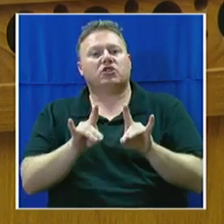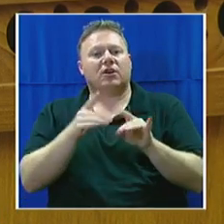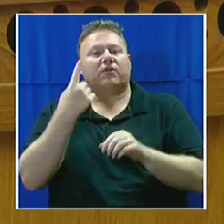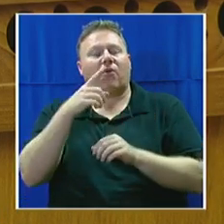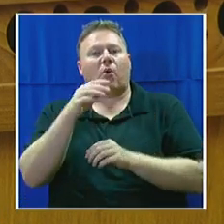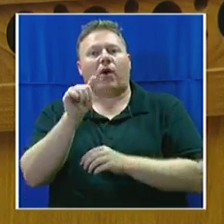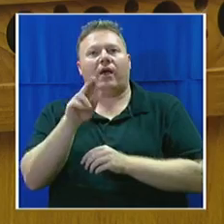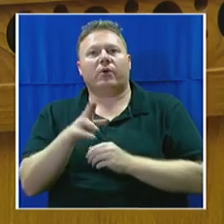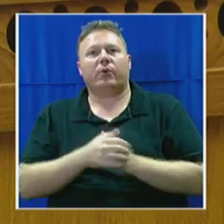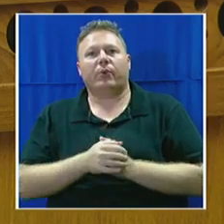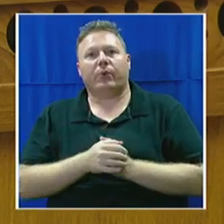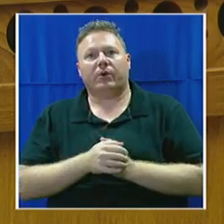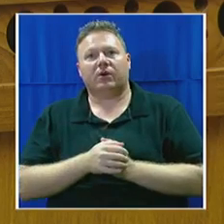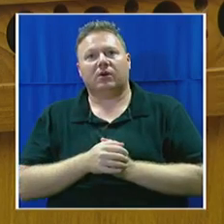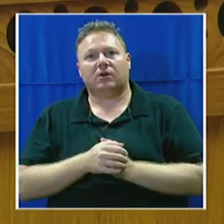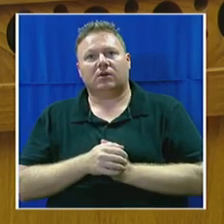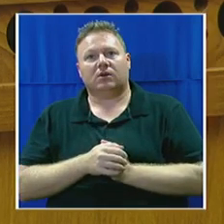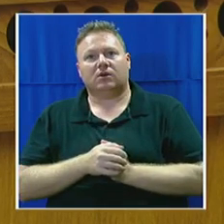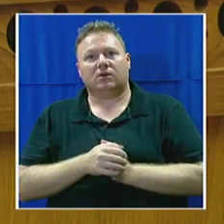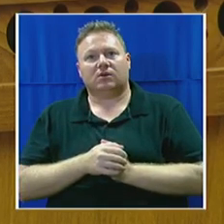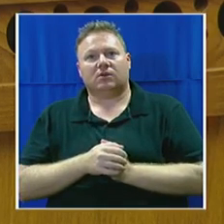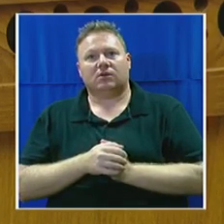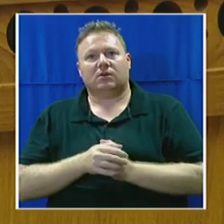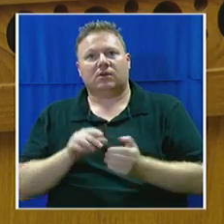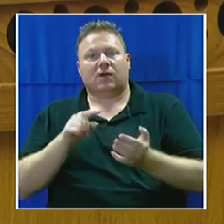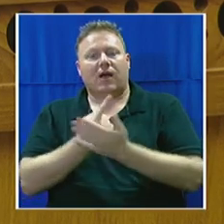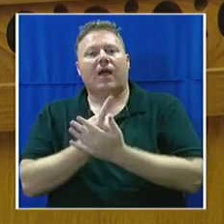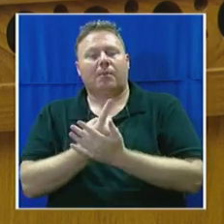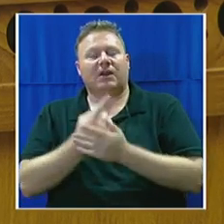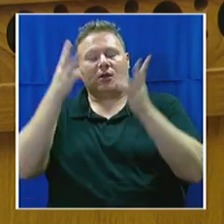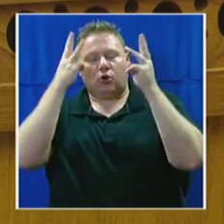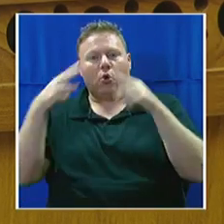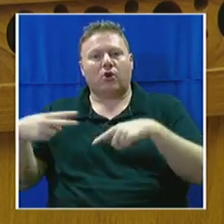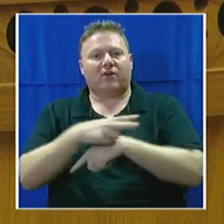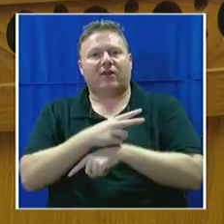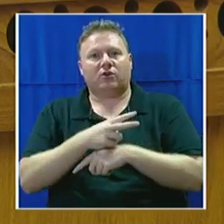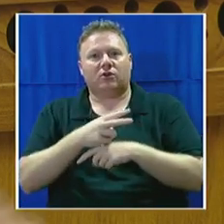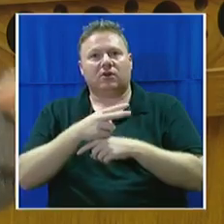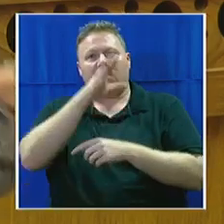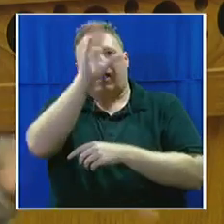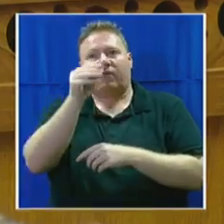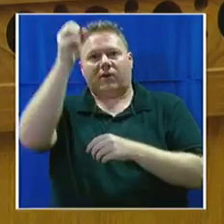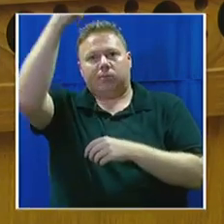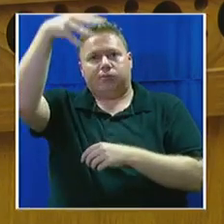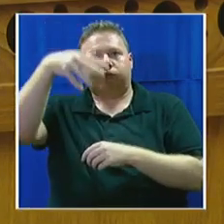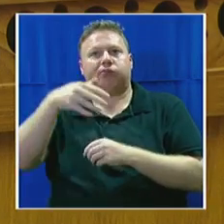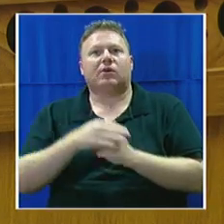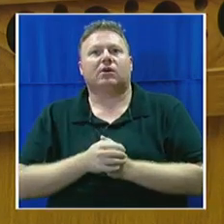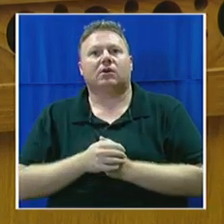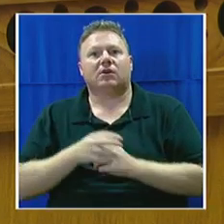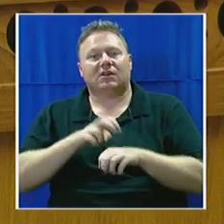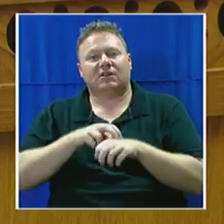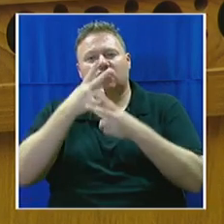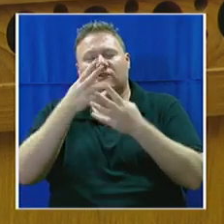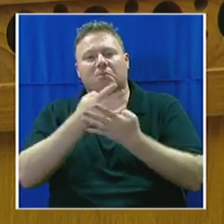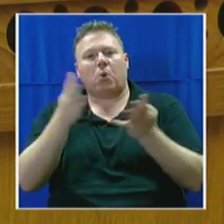should endeavor to do is that since there are incidents and cases of coronavirus up in Africa as a whole, is to look at this thing broadly to